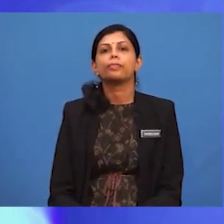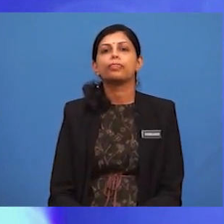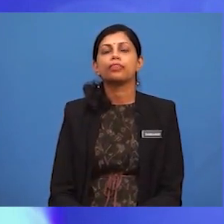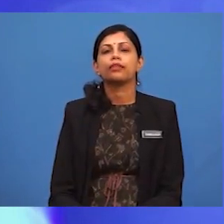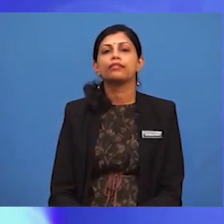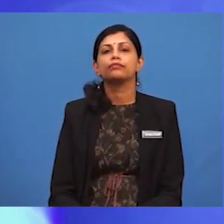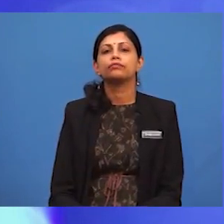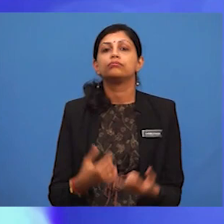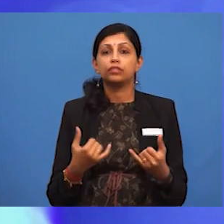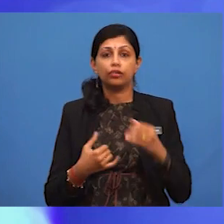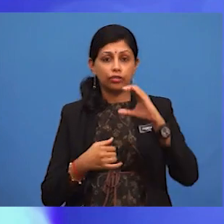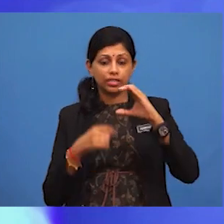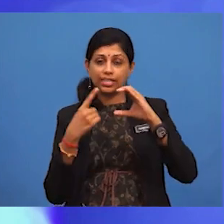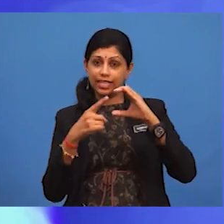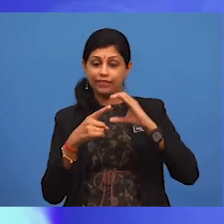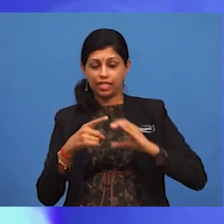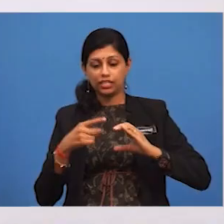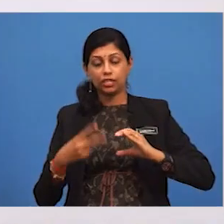to C11 and C12.